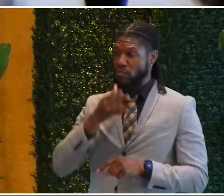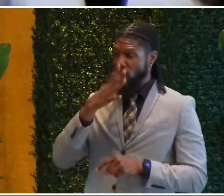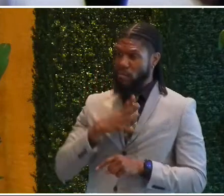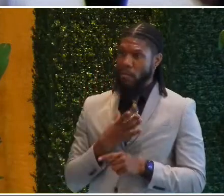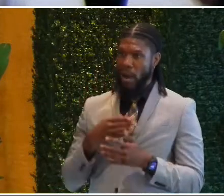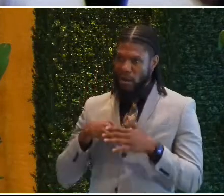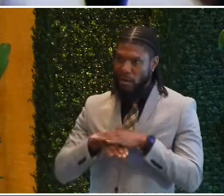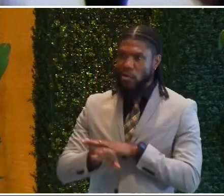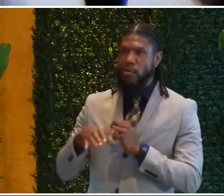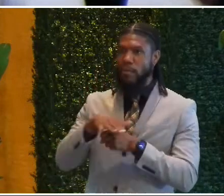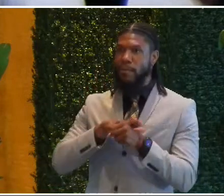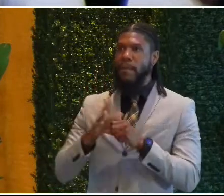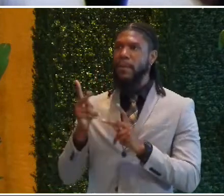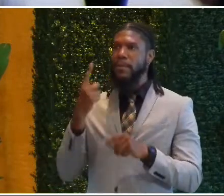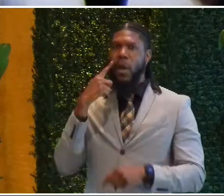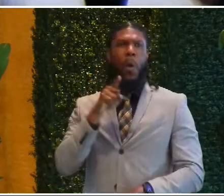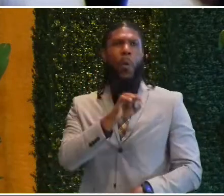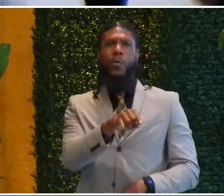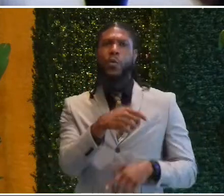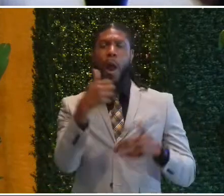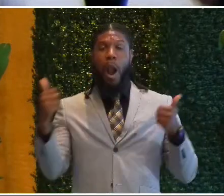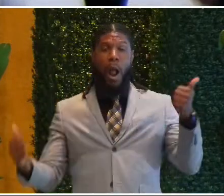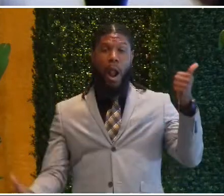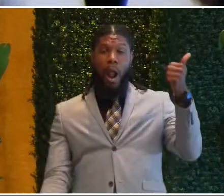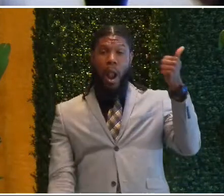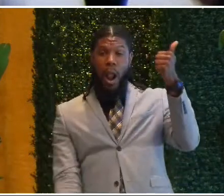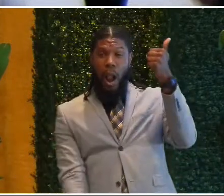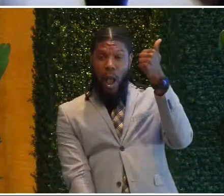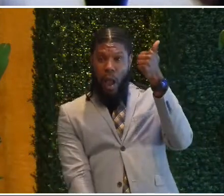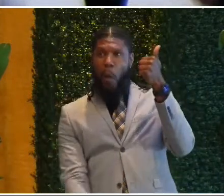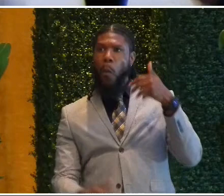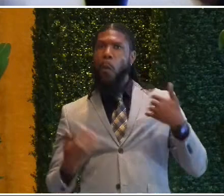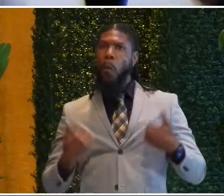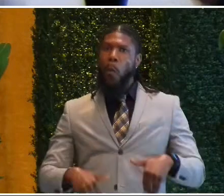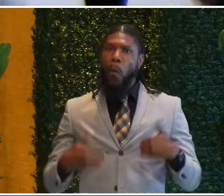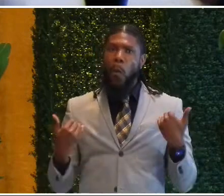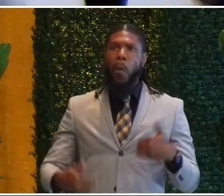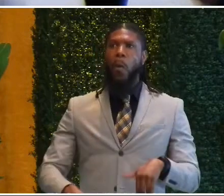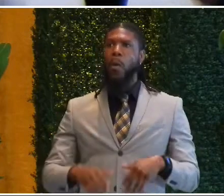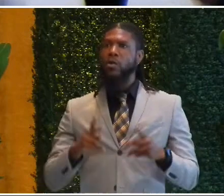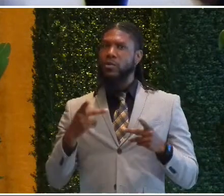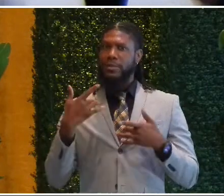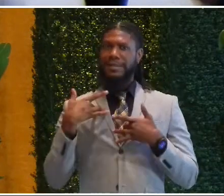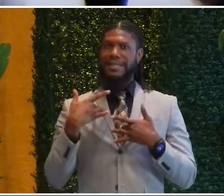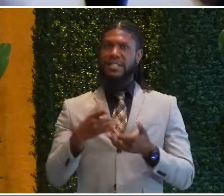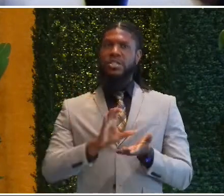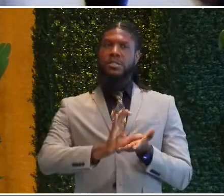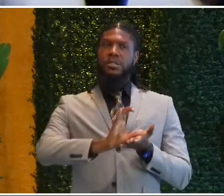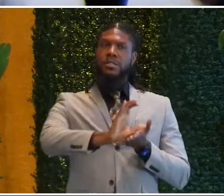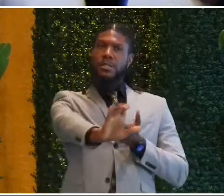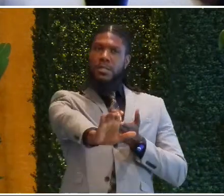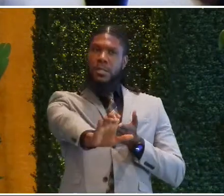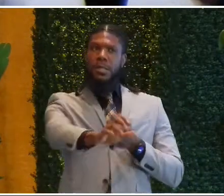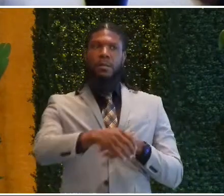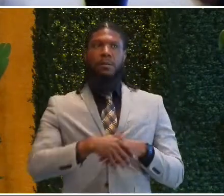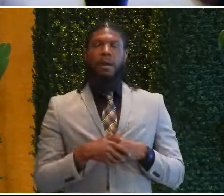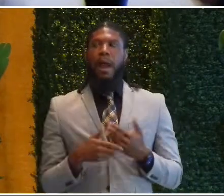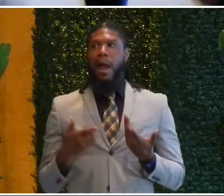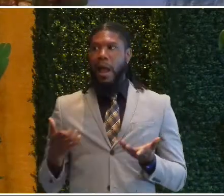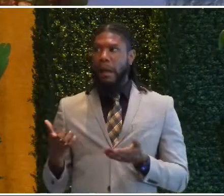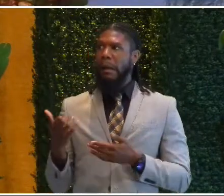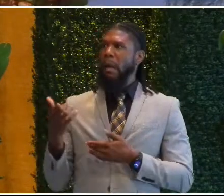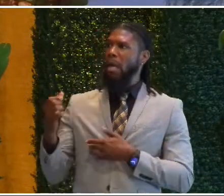the lowest of the low. You are the most disenfranchised. And it's like, you putting a lot on me,